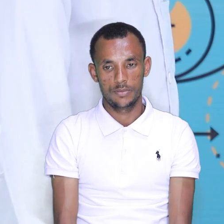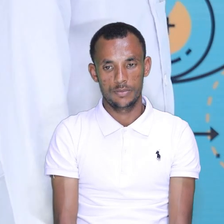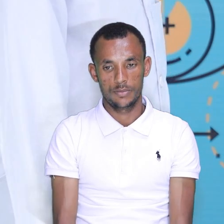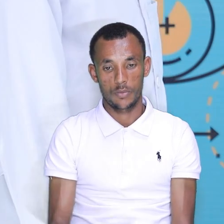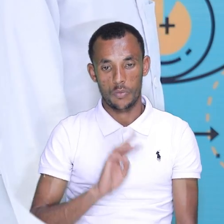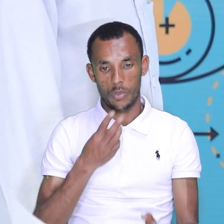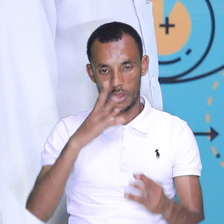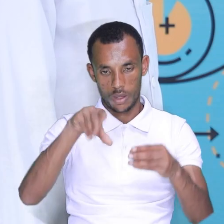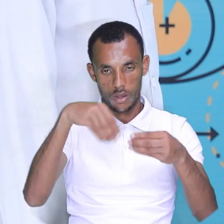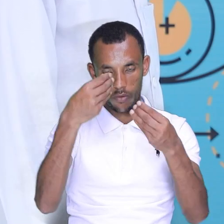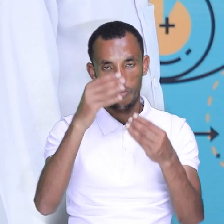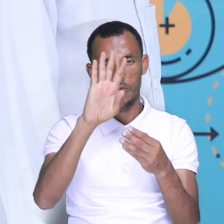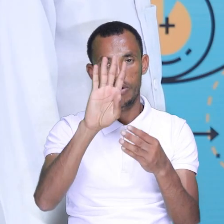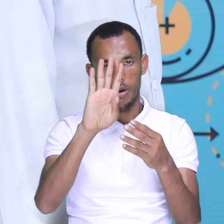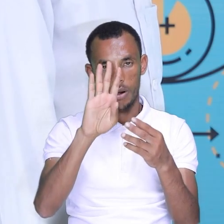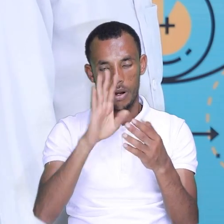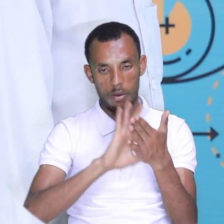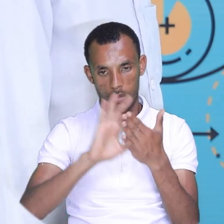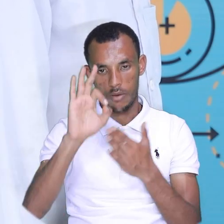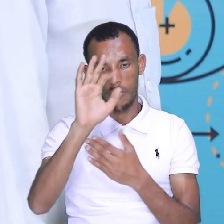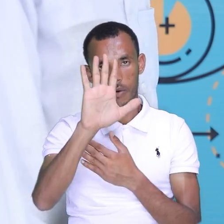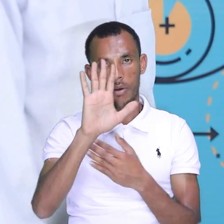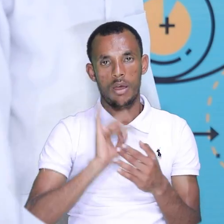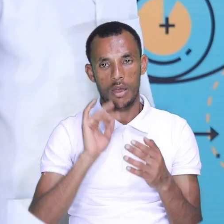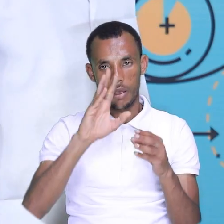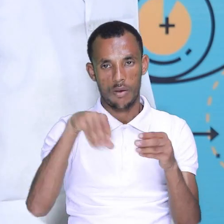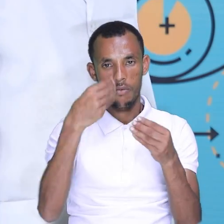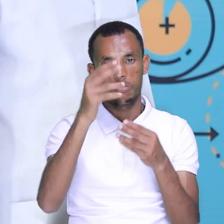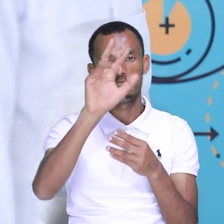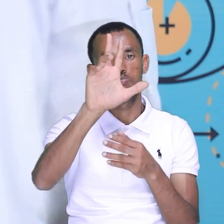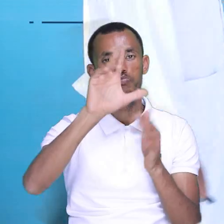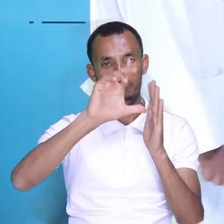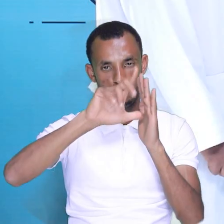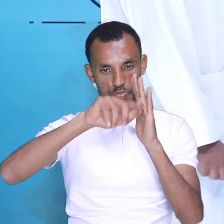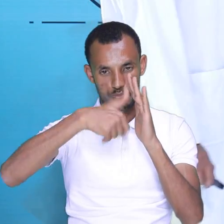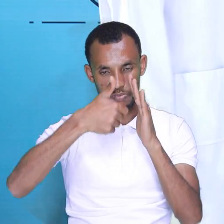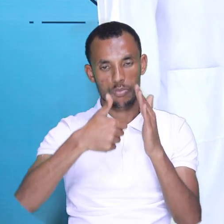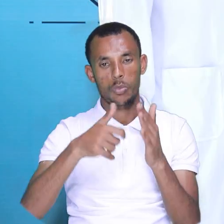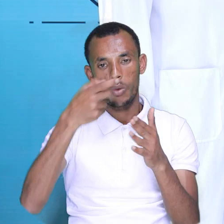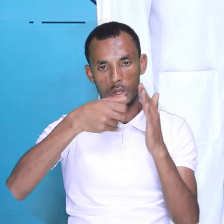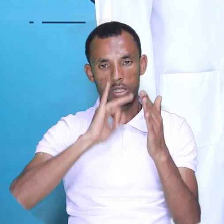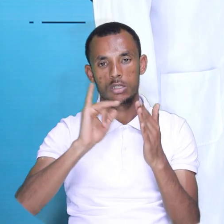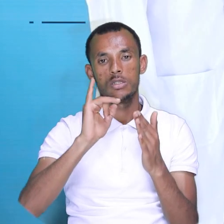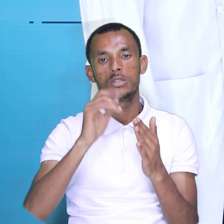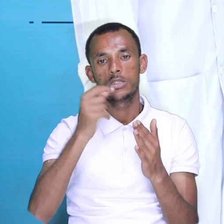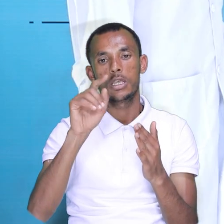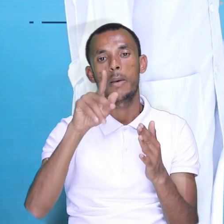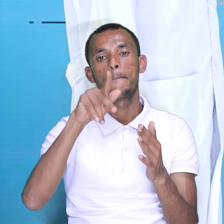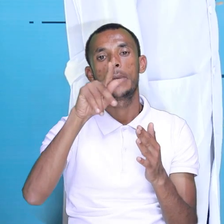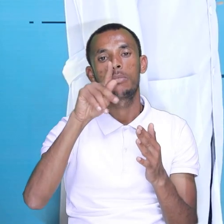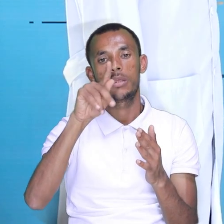We are given also for number 5. I will give that 3 minutes. What is the permutation of 6,2?